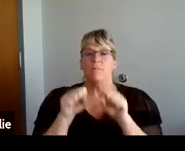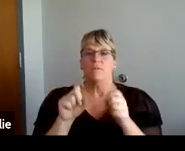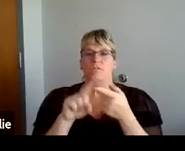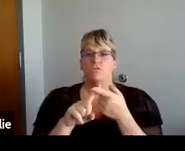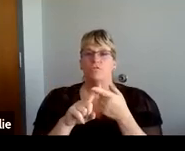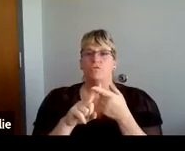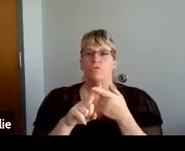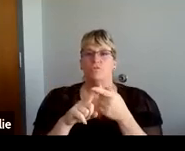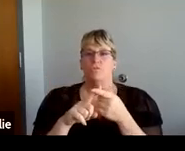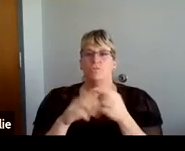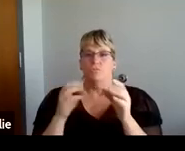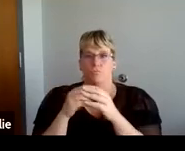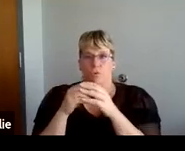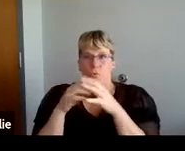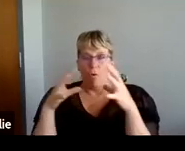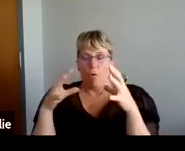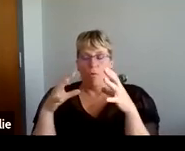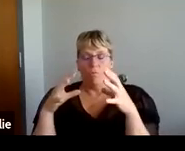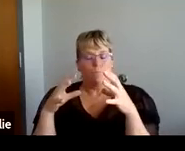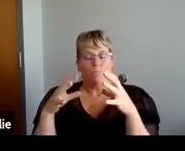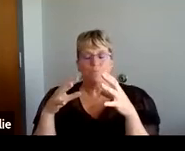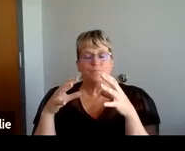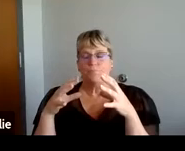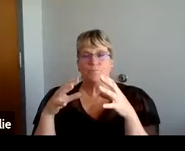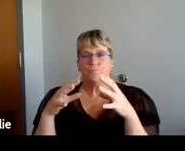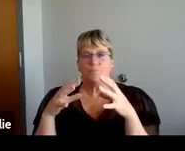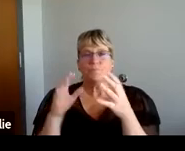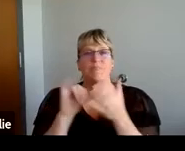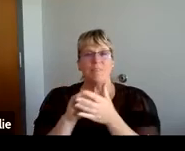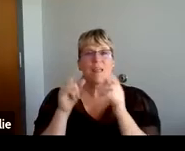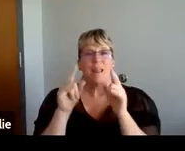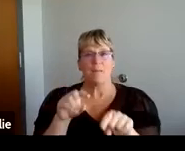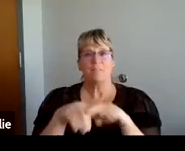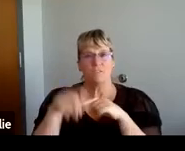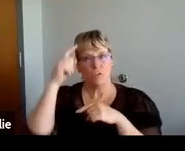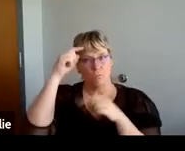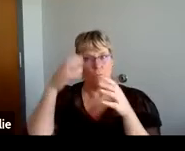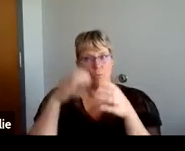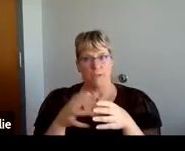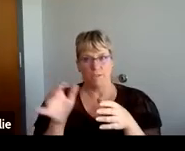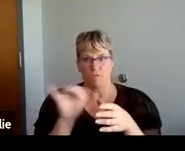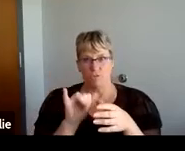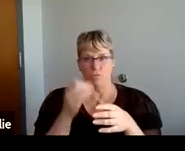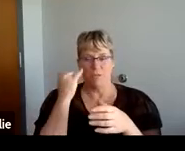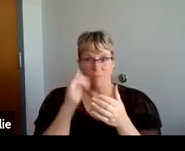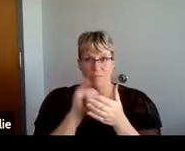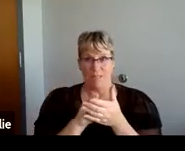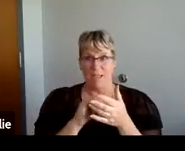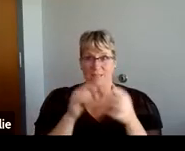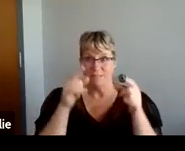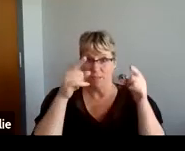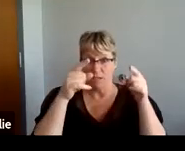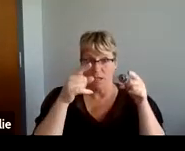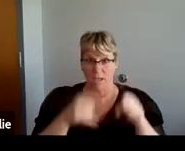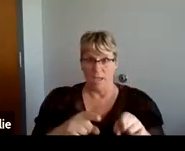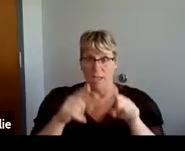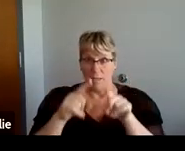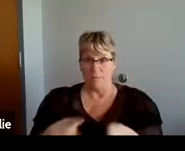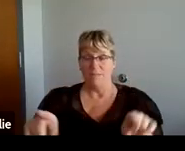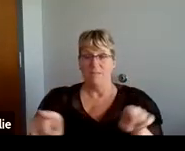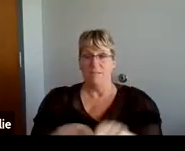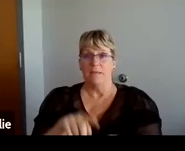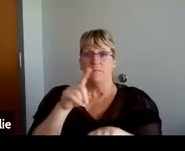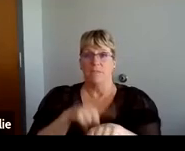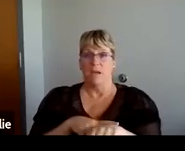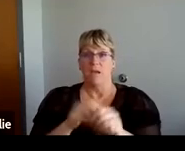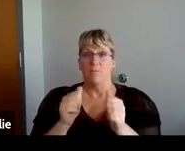and flourish. So that happens in our brain. And if that is occurring simultaneous with